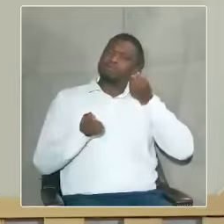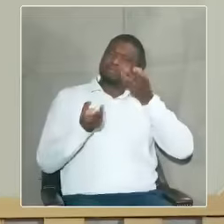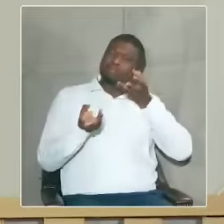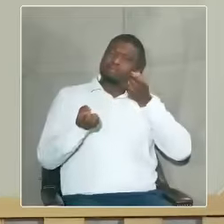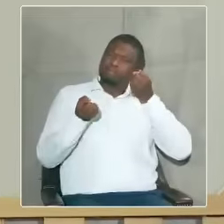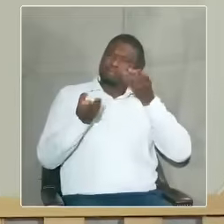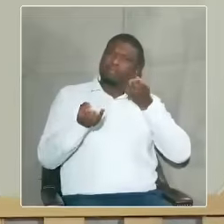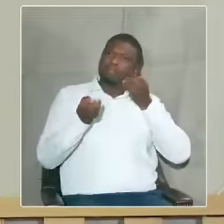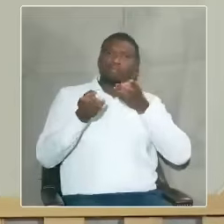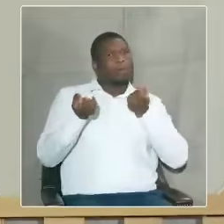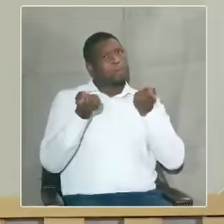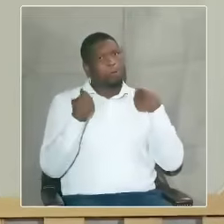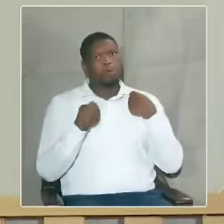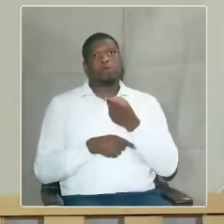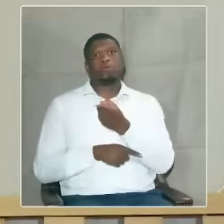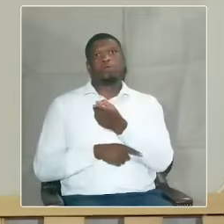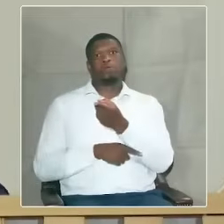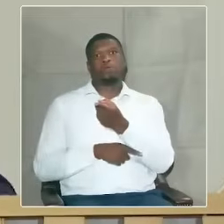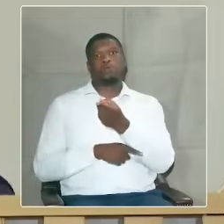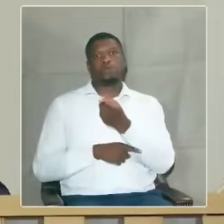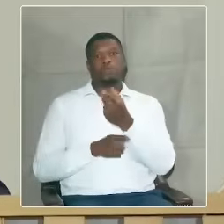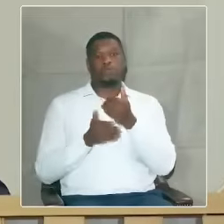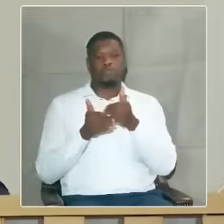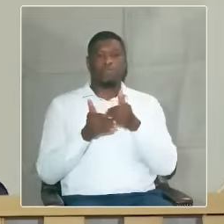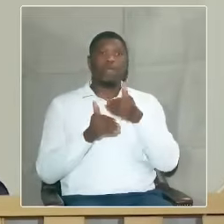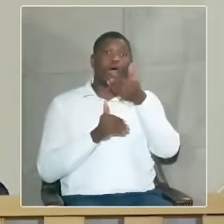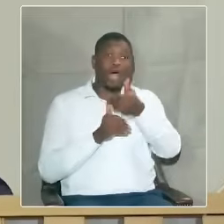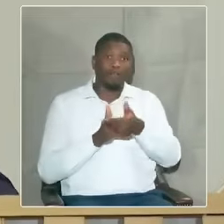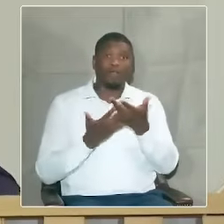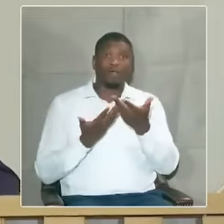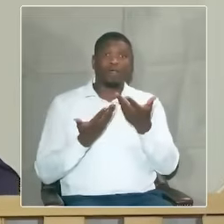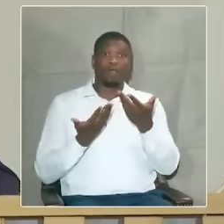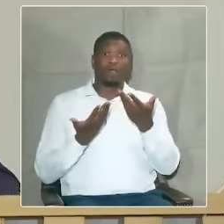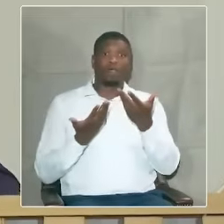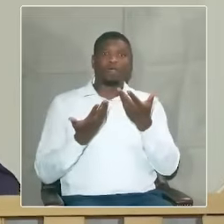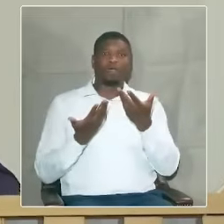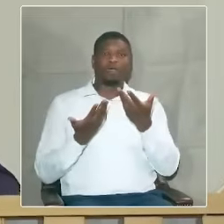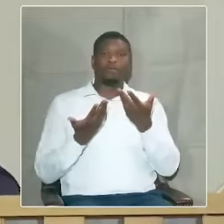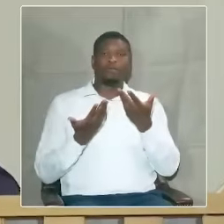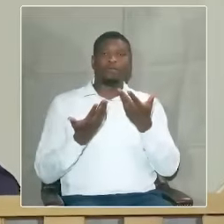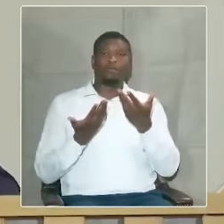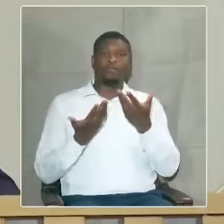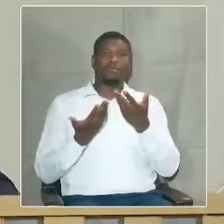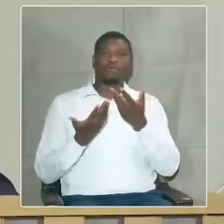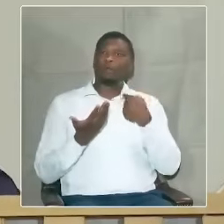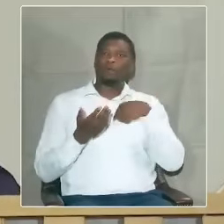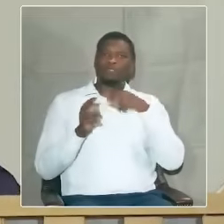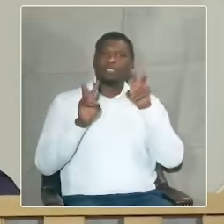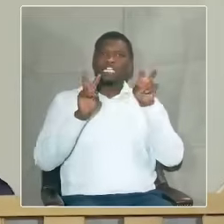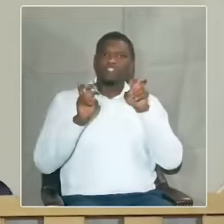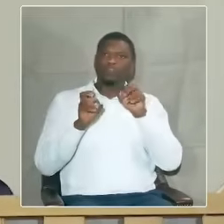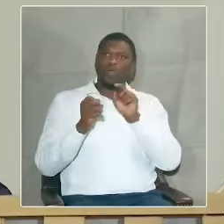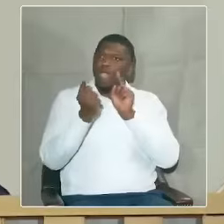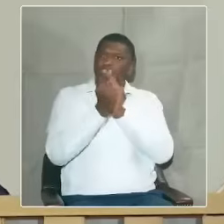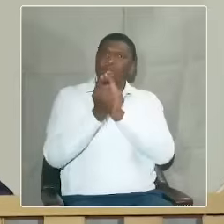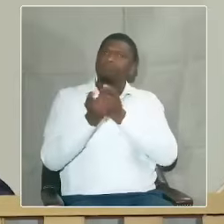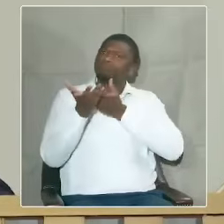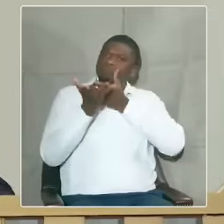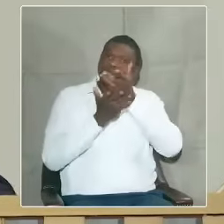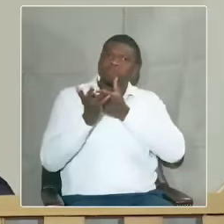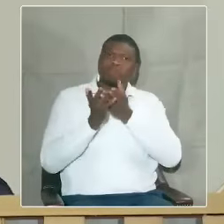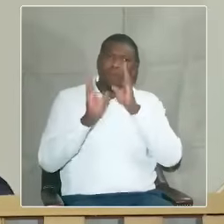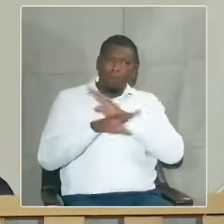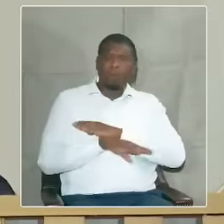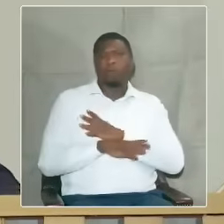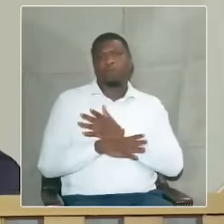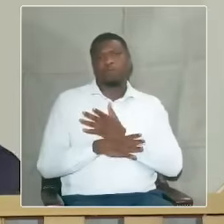because since that time we never discussed it. He agreed that